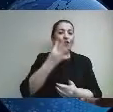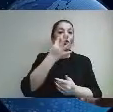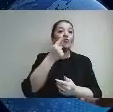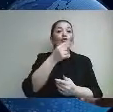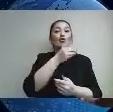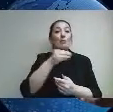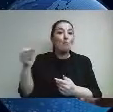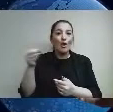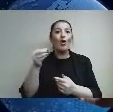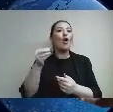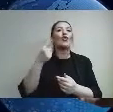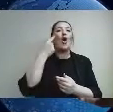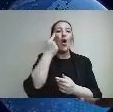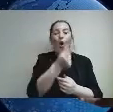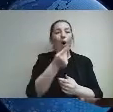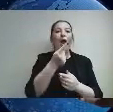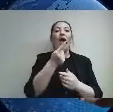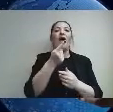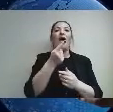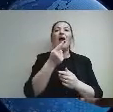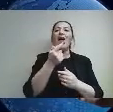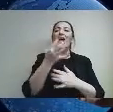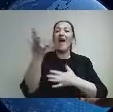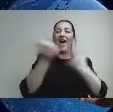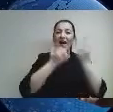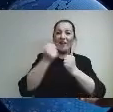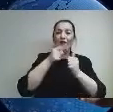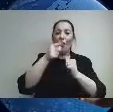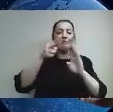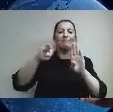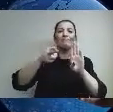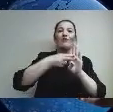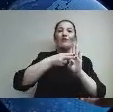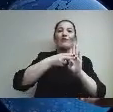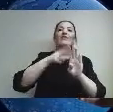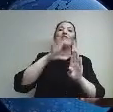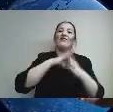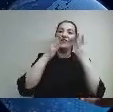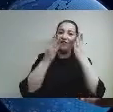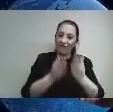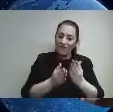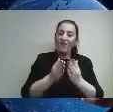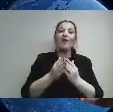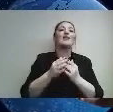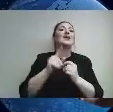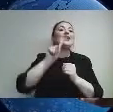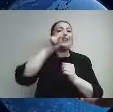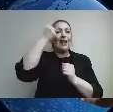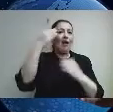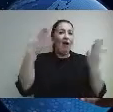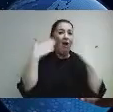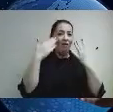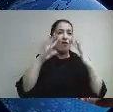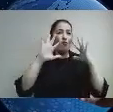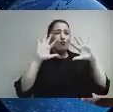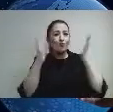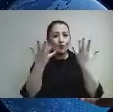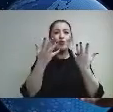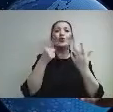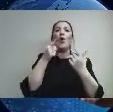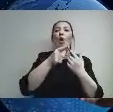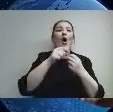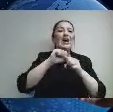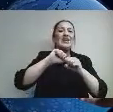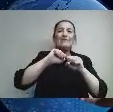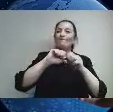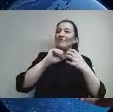codes or tags are applied on more than 4 million products, 4.5 million products. We cannot just resolve the